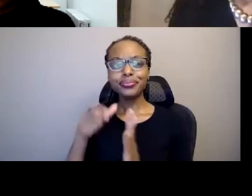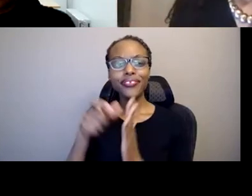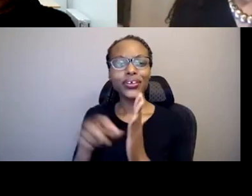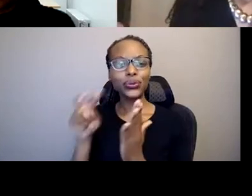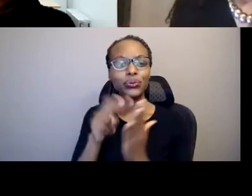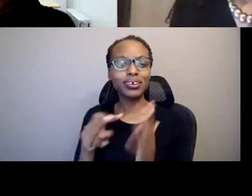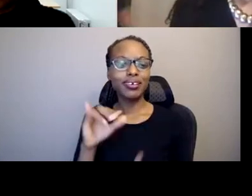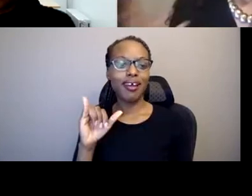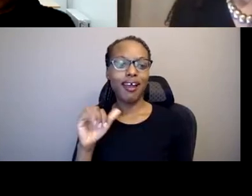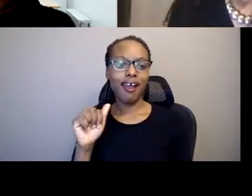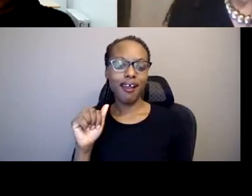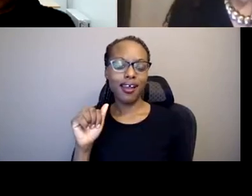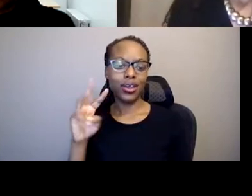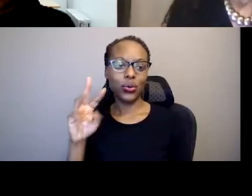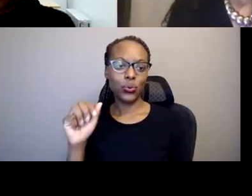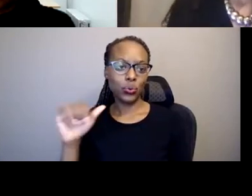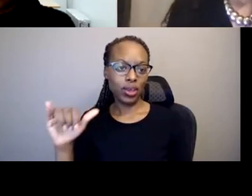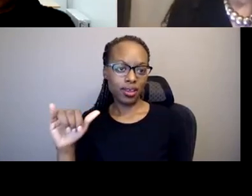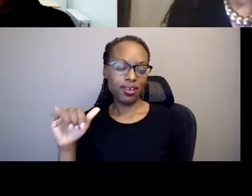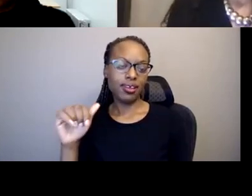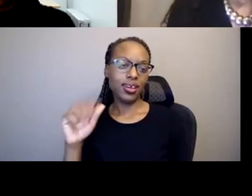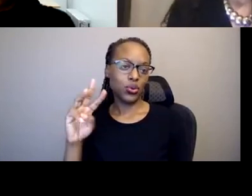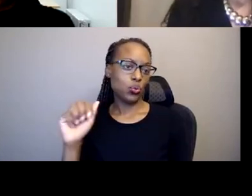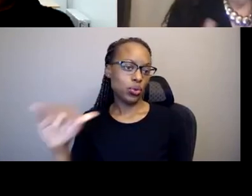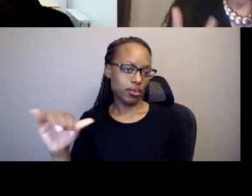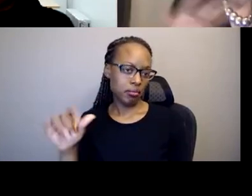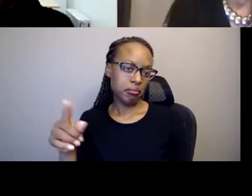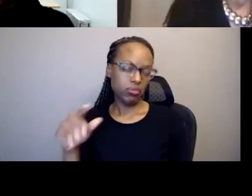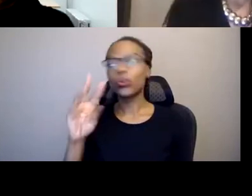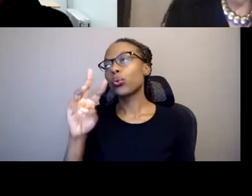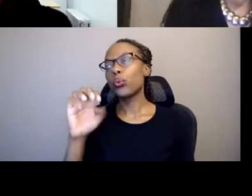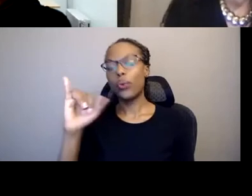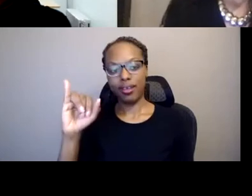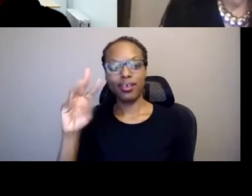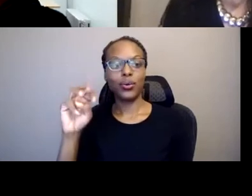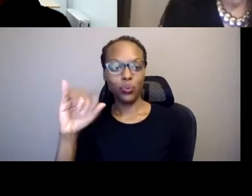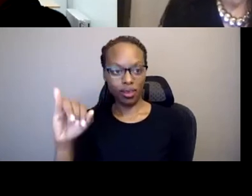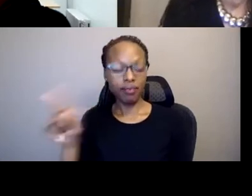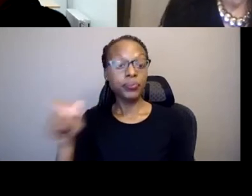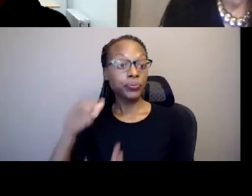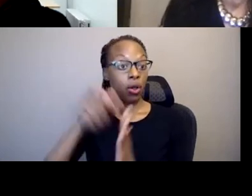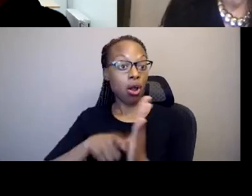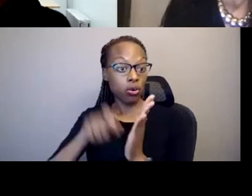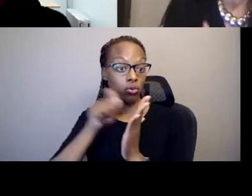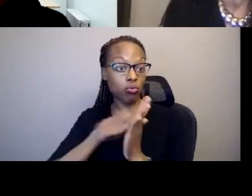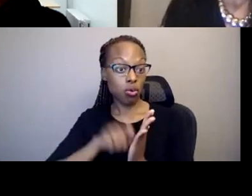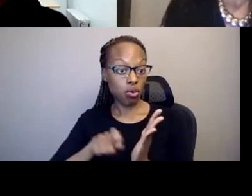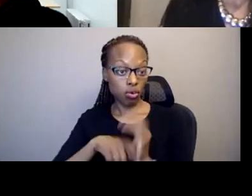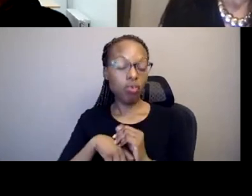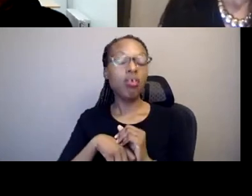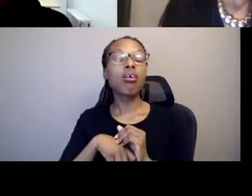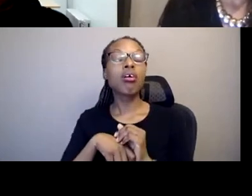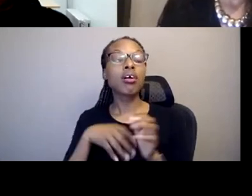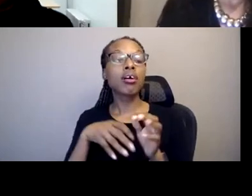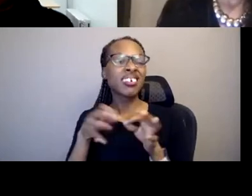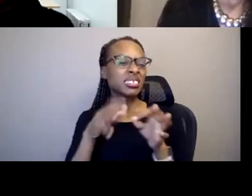foremost artists working today, and he wrote an article where he was addressing something called culture side.